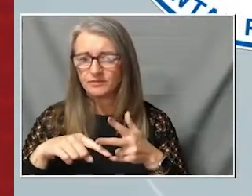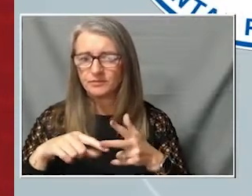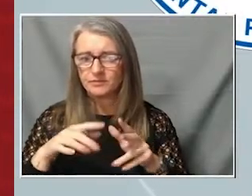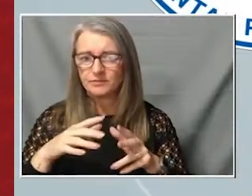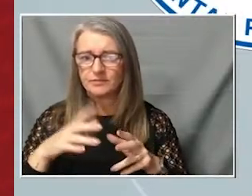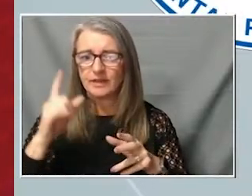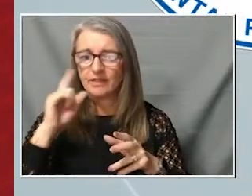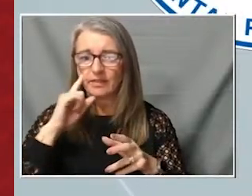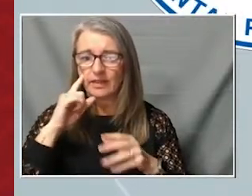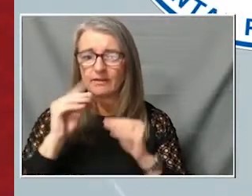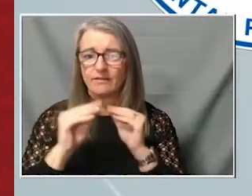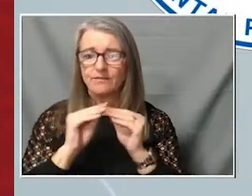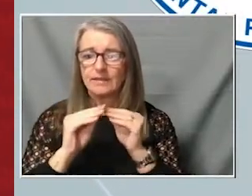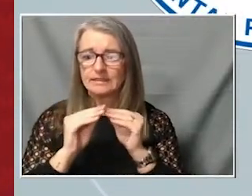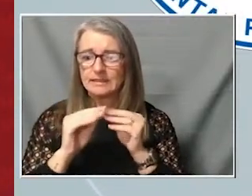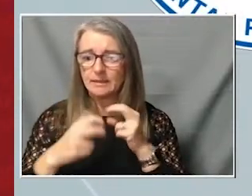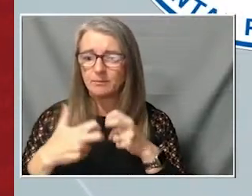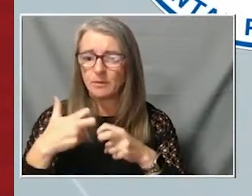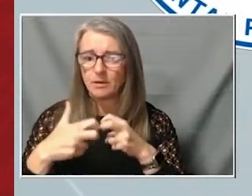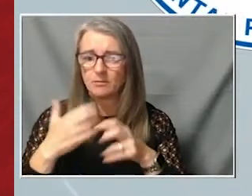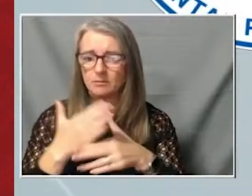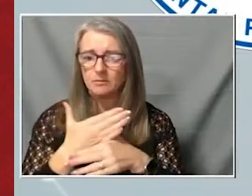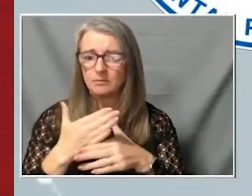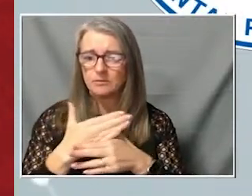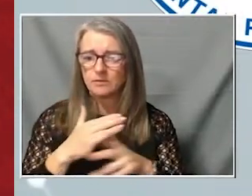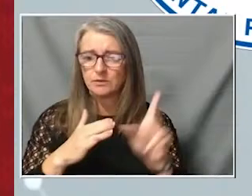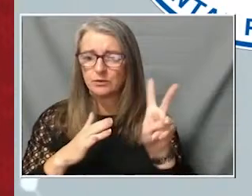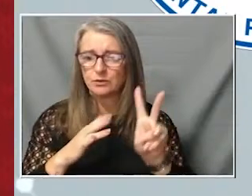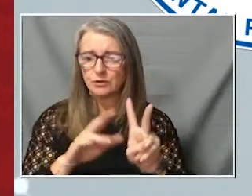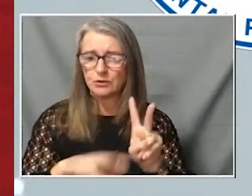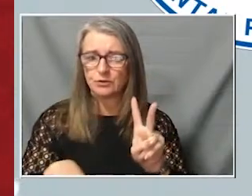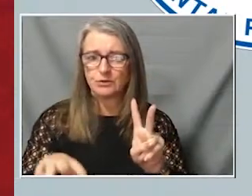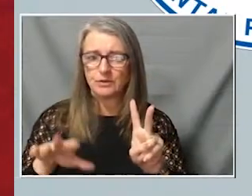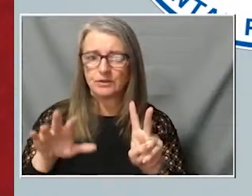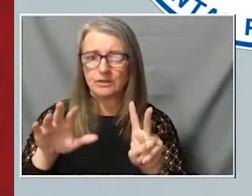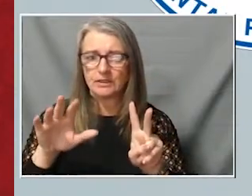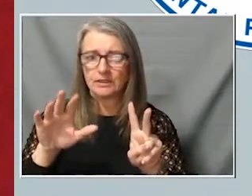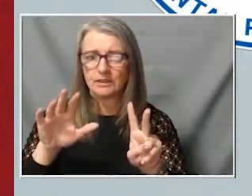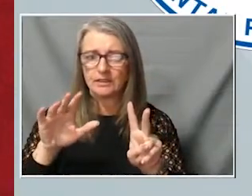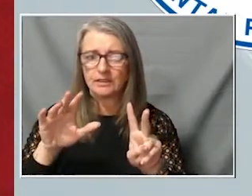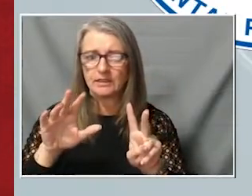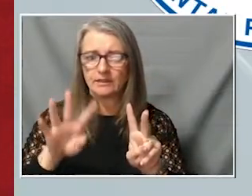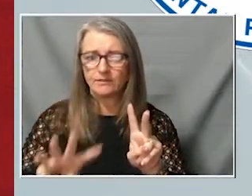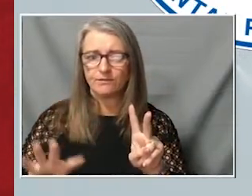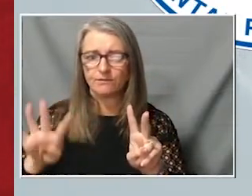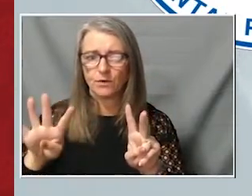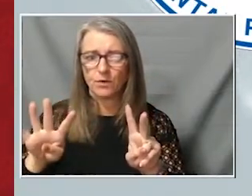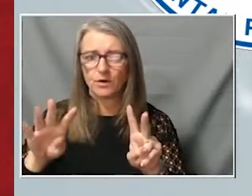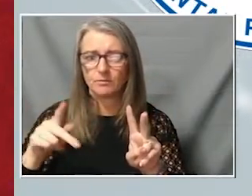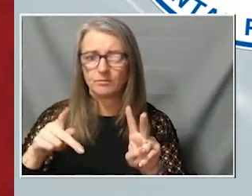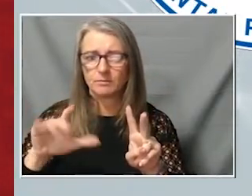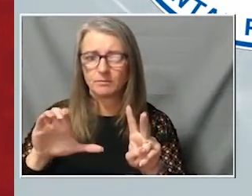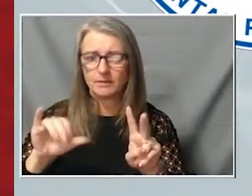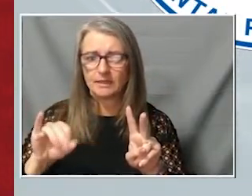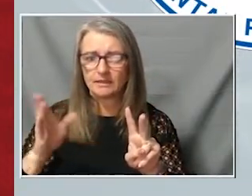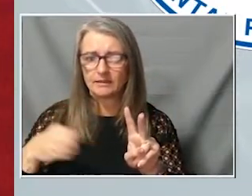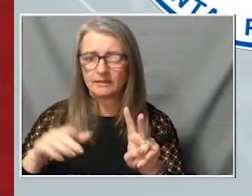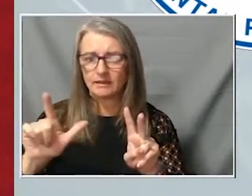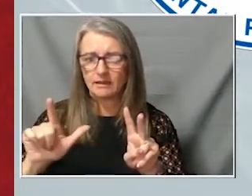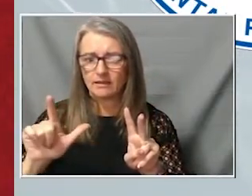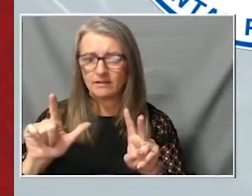consider fixing the problem between 2 and 4 picocuries, but at the same time, several studies show that radon can still cause cancer